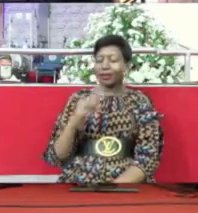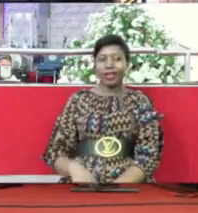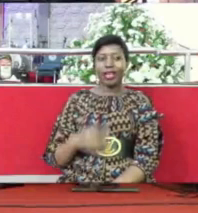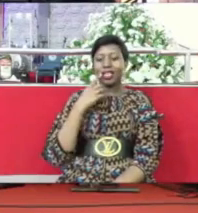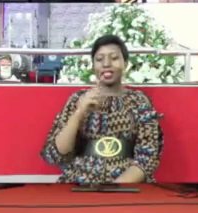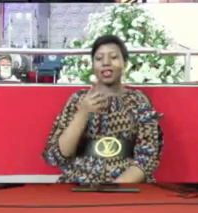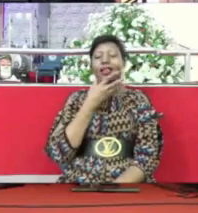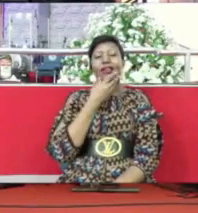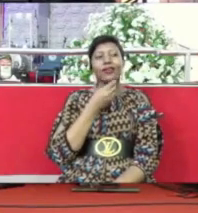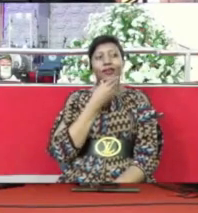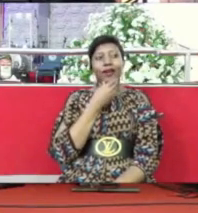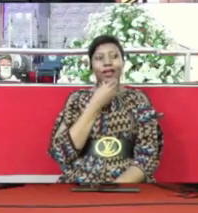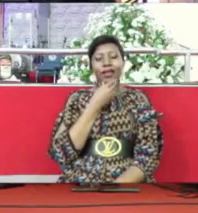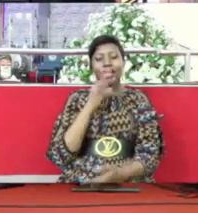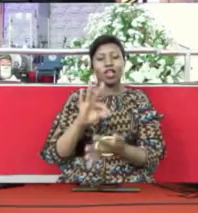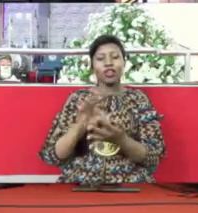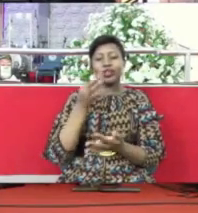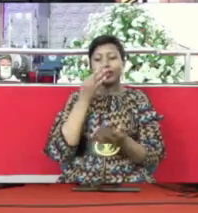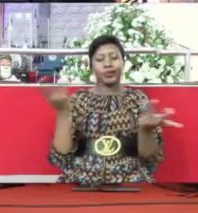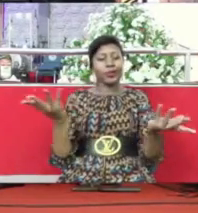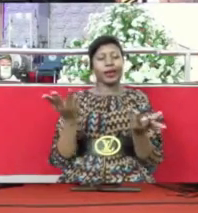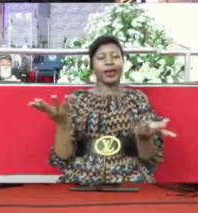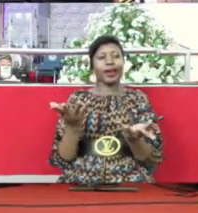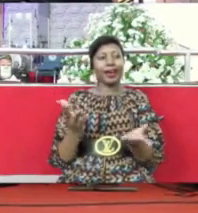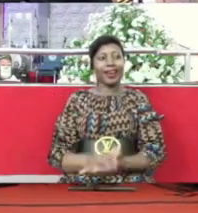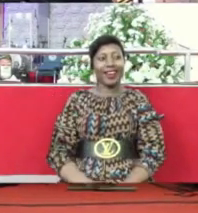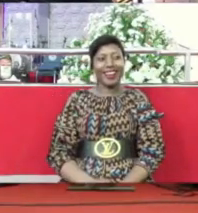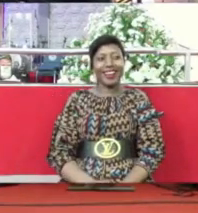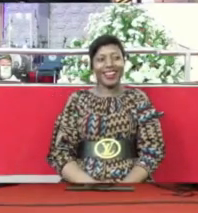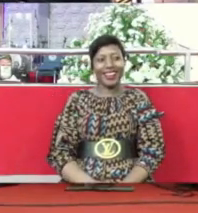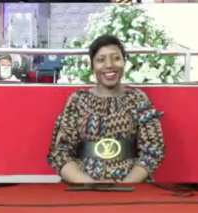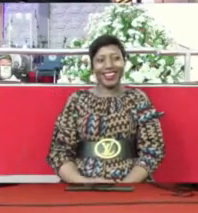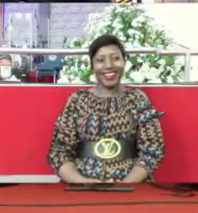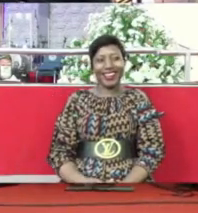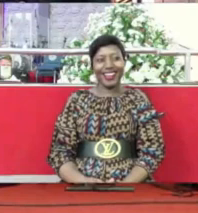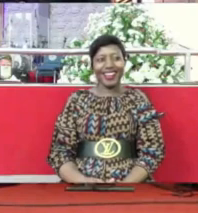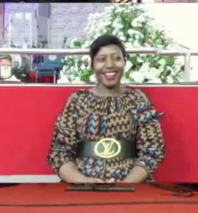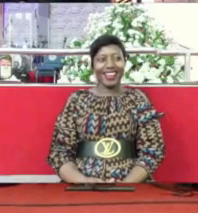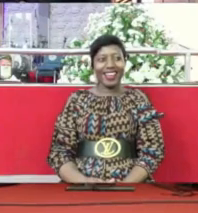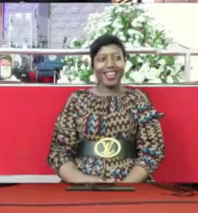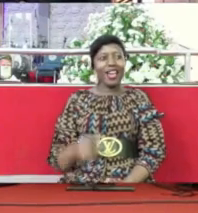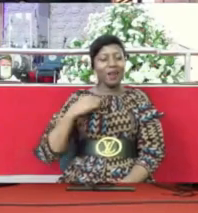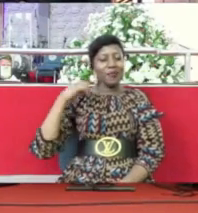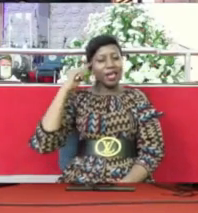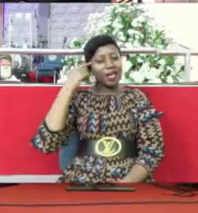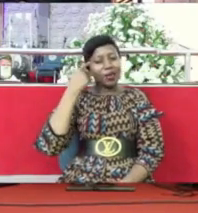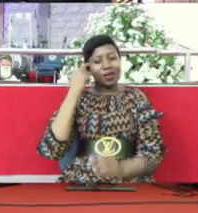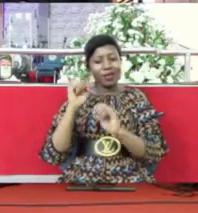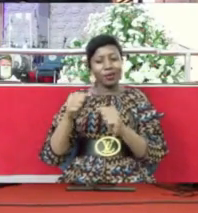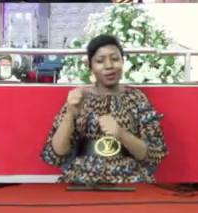daddy. Akasema, daddy. Where are chips? Chipo ziko wapi? I thought you would understand. I said, but I bought